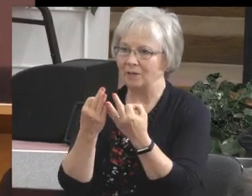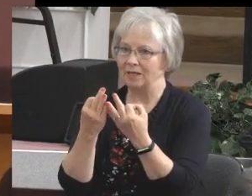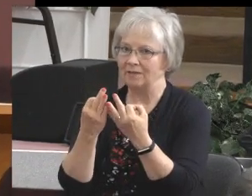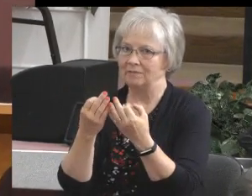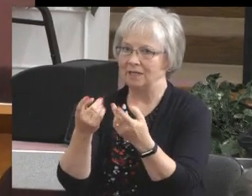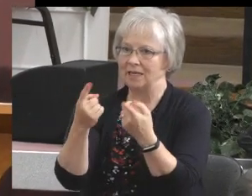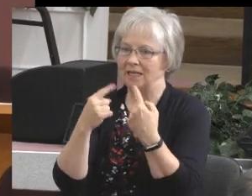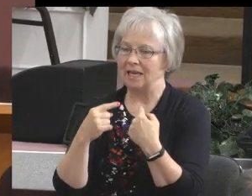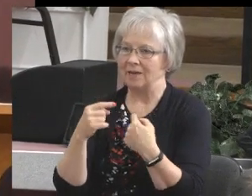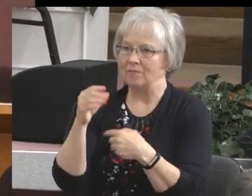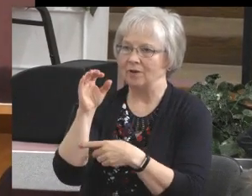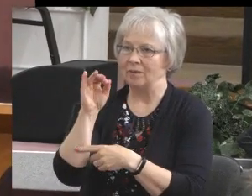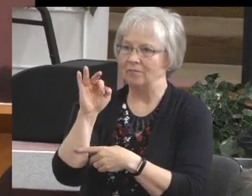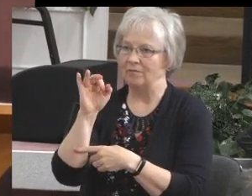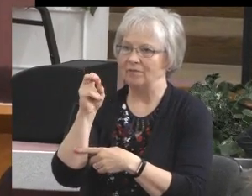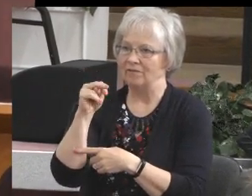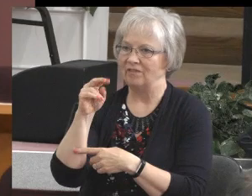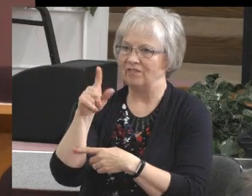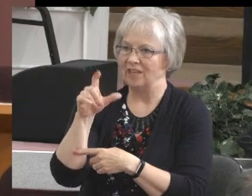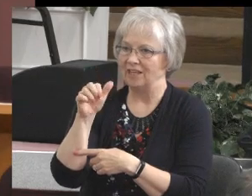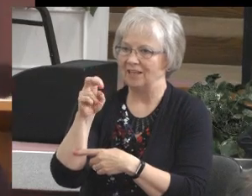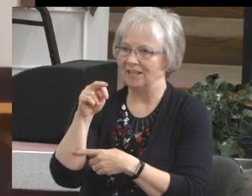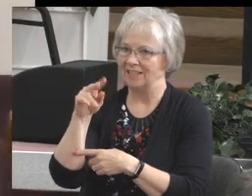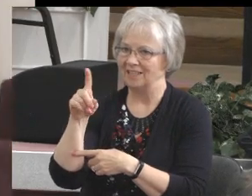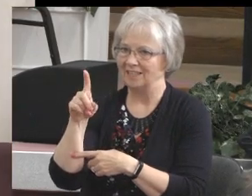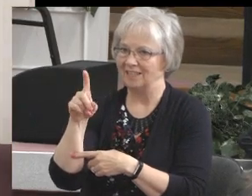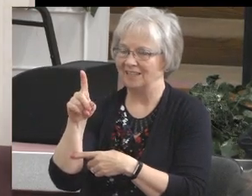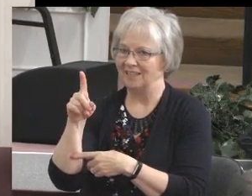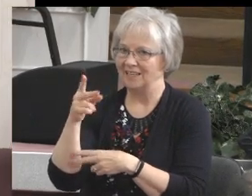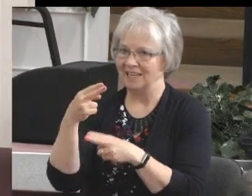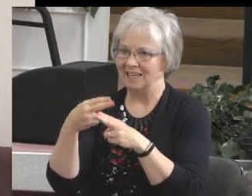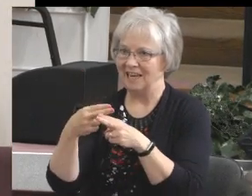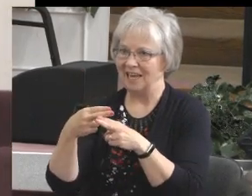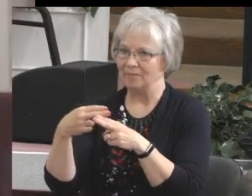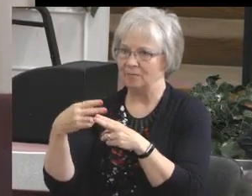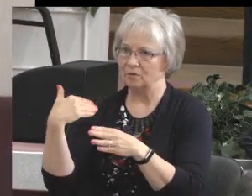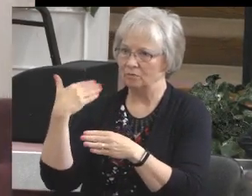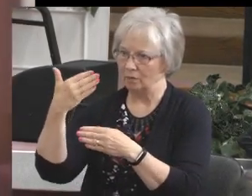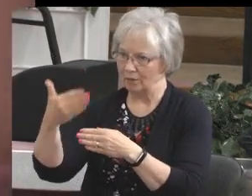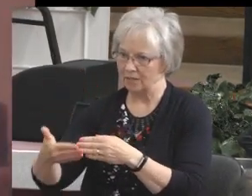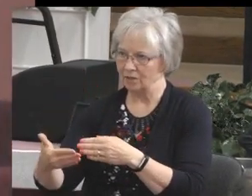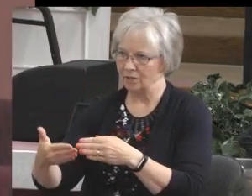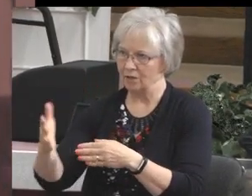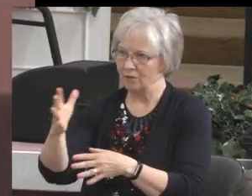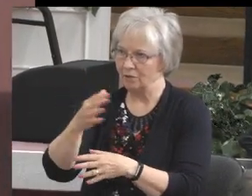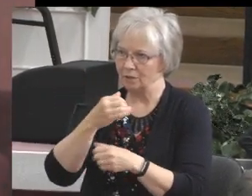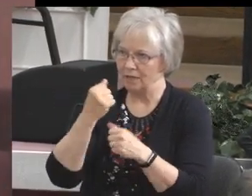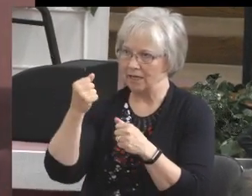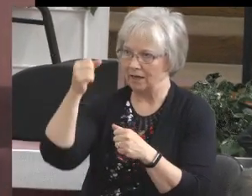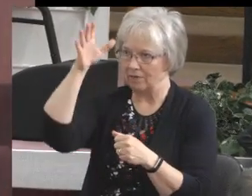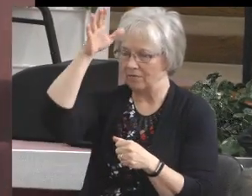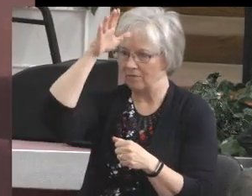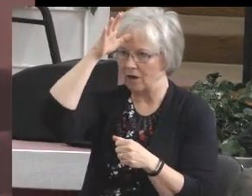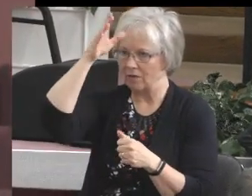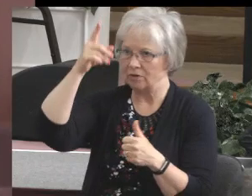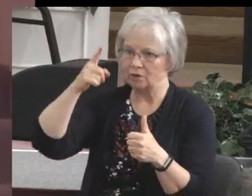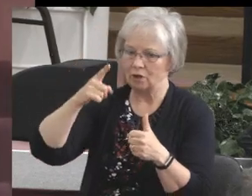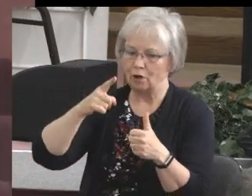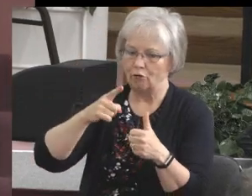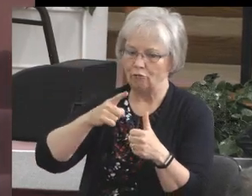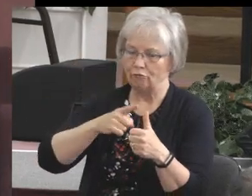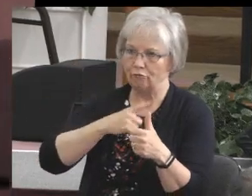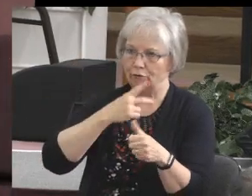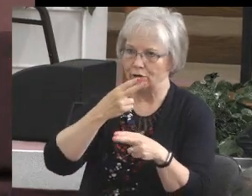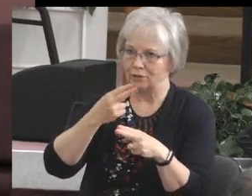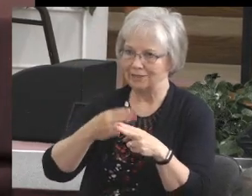the way names were passed down was you would take the father's first name and add son to the end of it if you